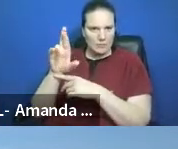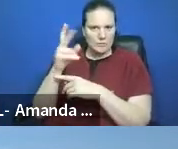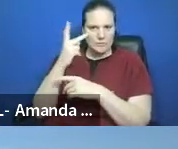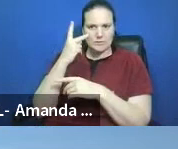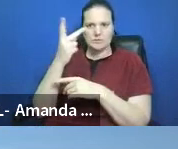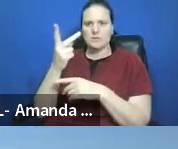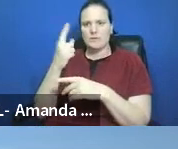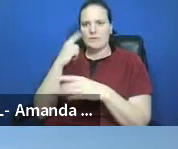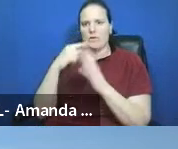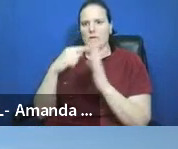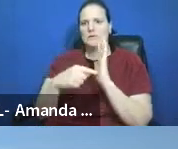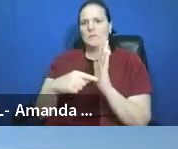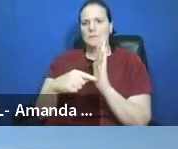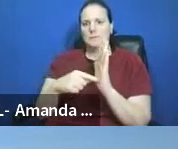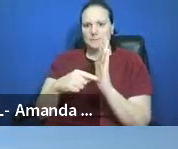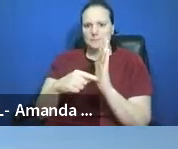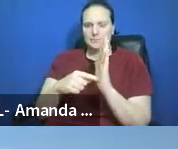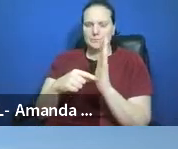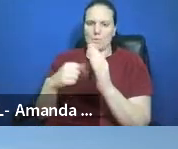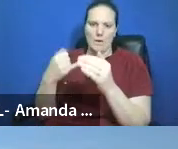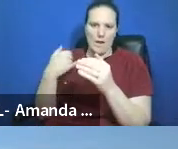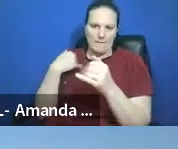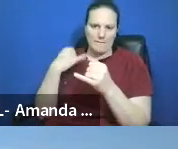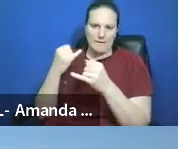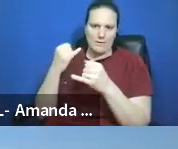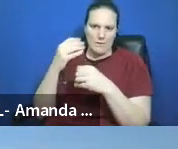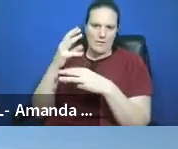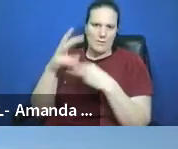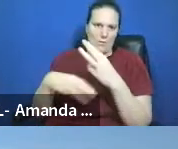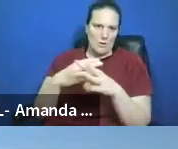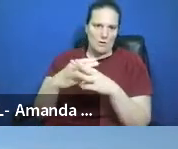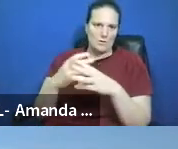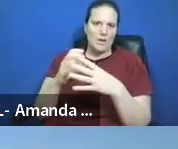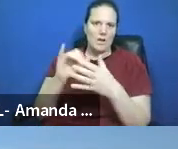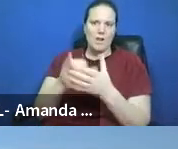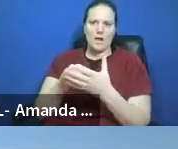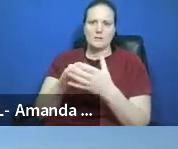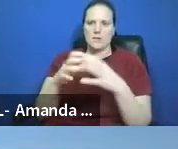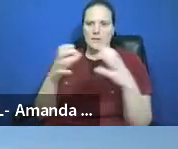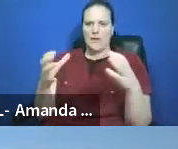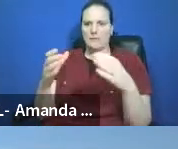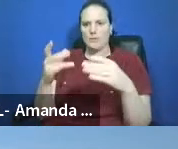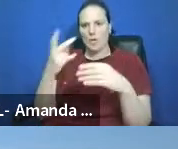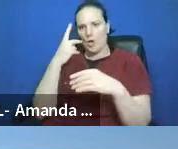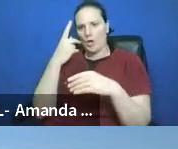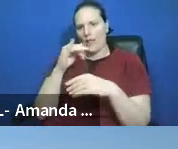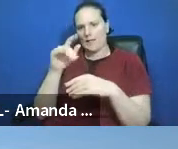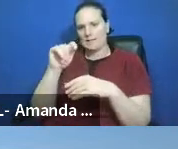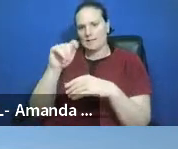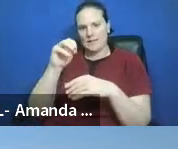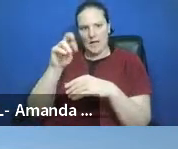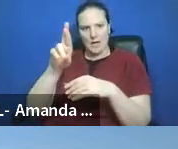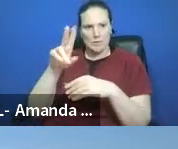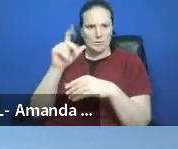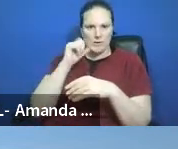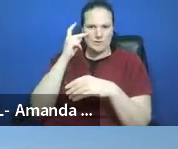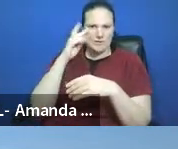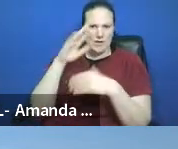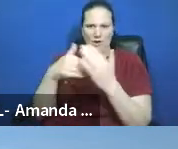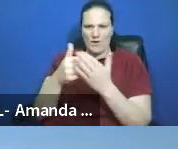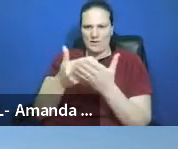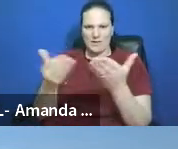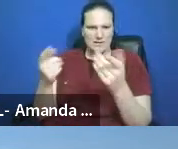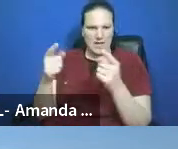there's a couple examples that we have from around the world that are much like this, where they just look like a tower and you don't see all the things going on inside